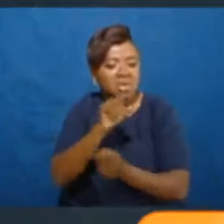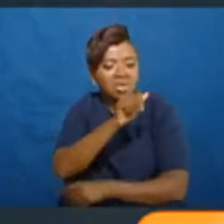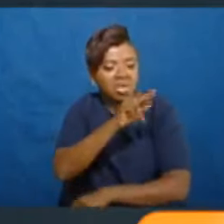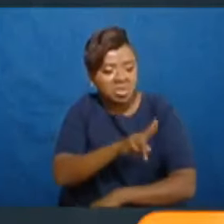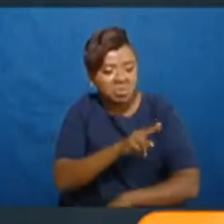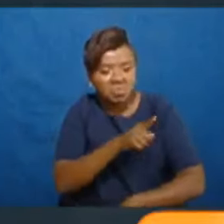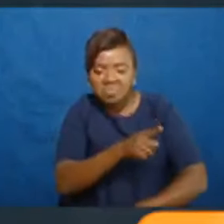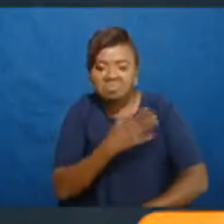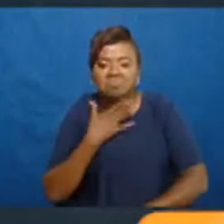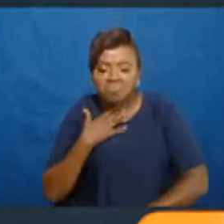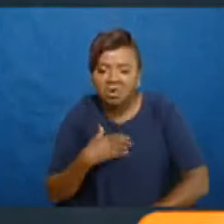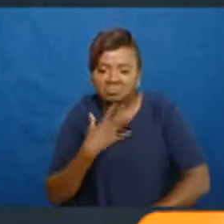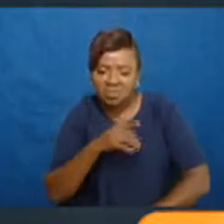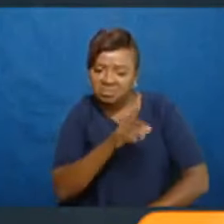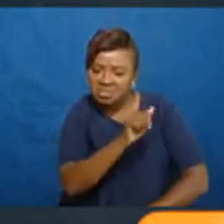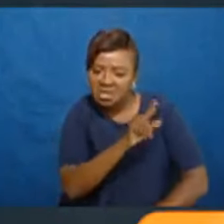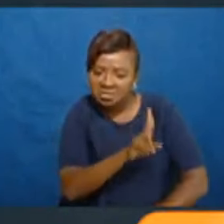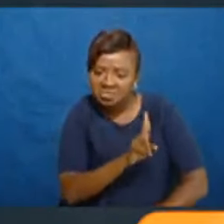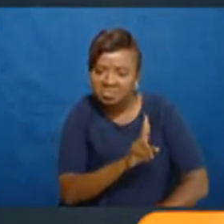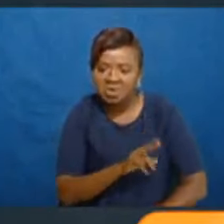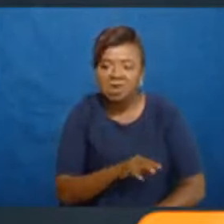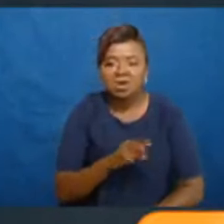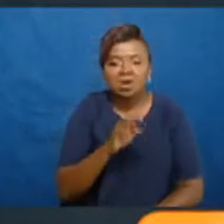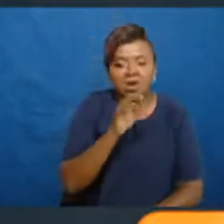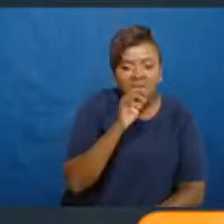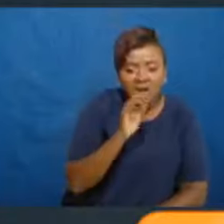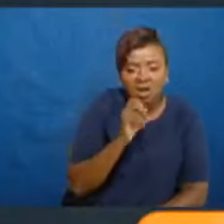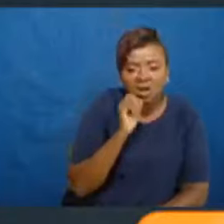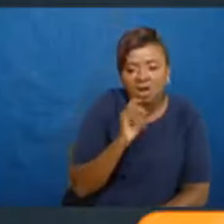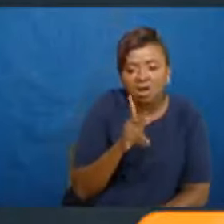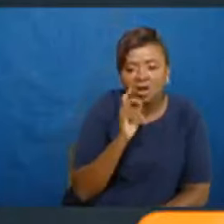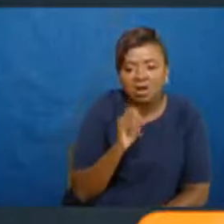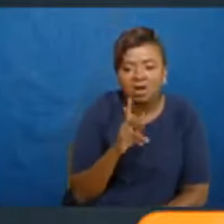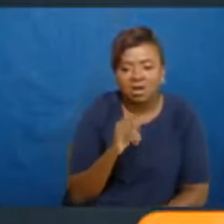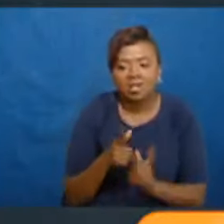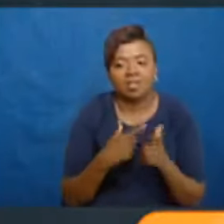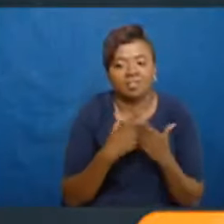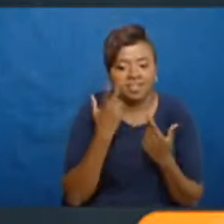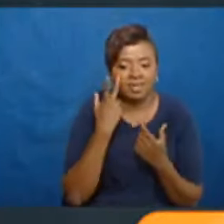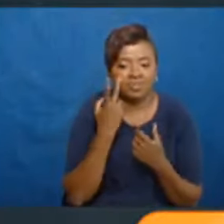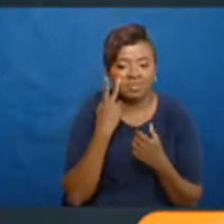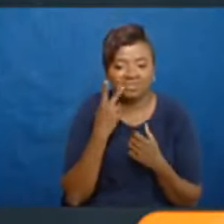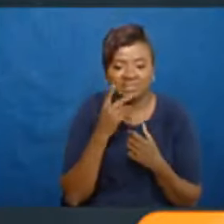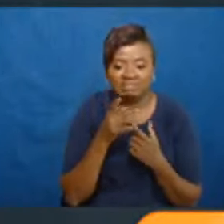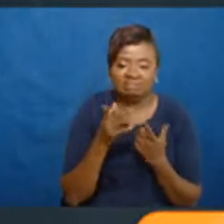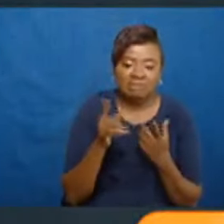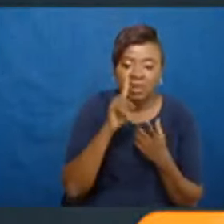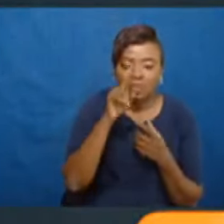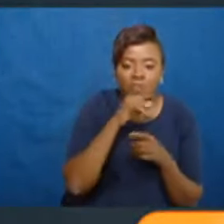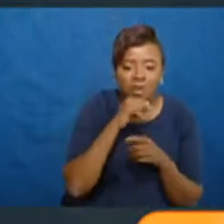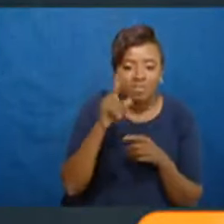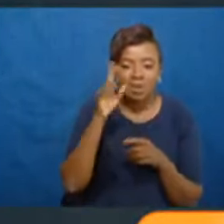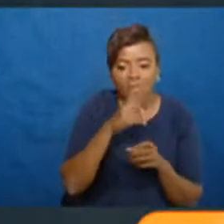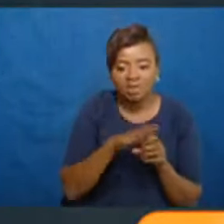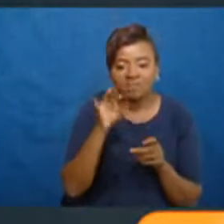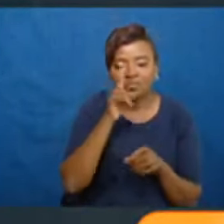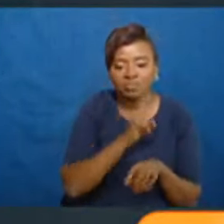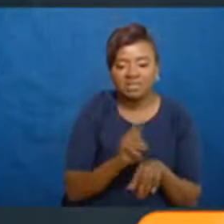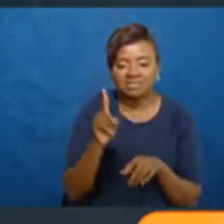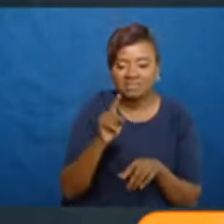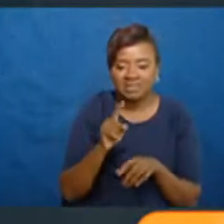started. And we then started seeing some disquiet. One shilling, one vote. Yeah, one man, one shilling. You